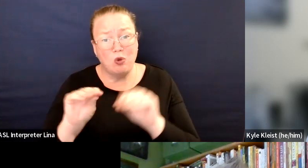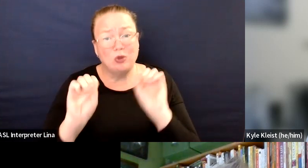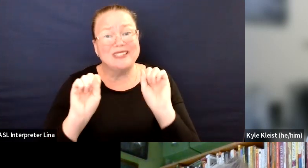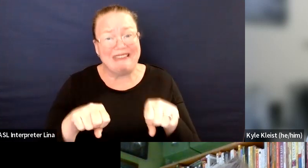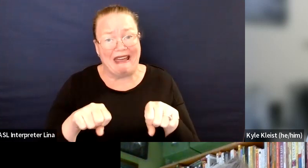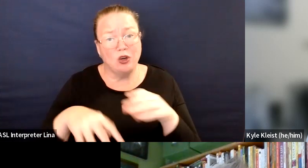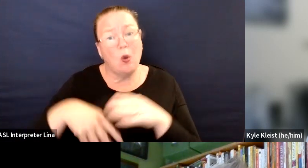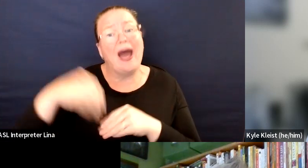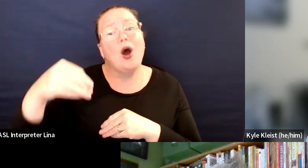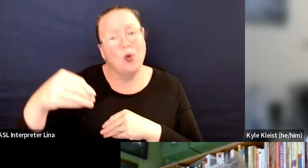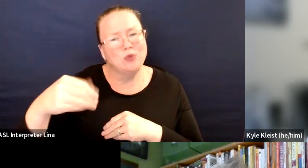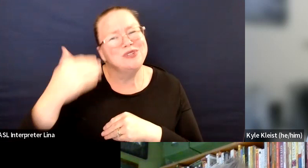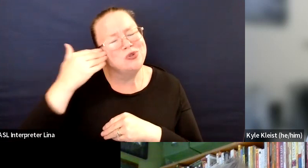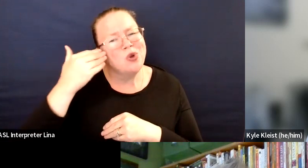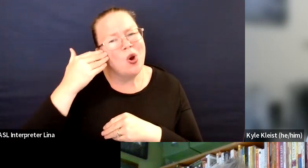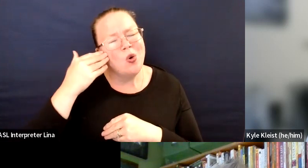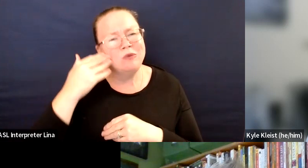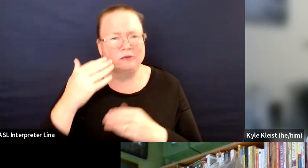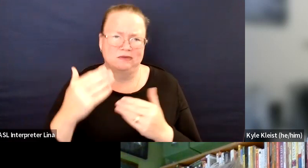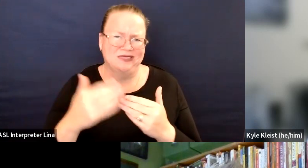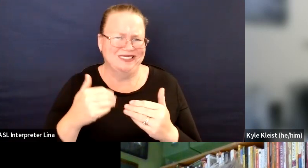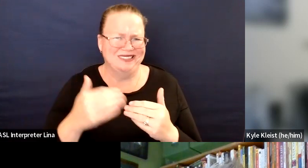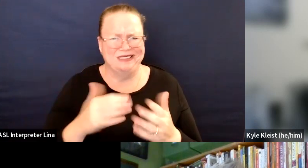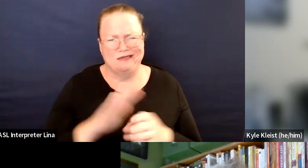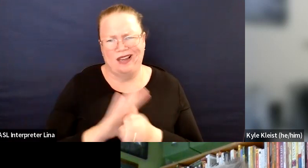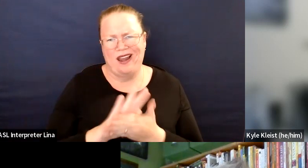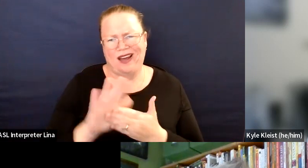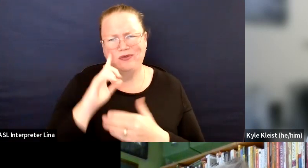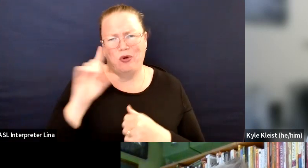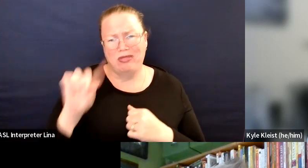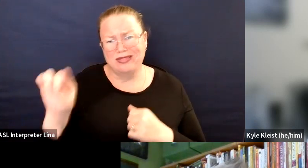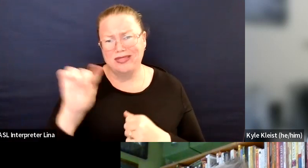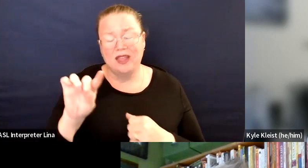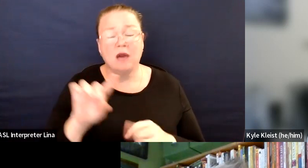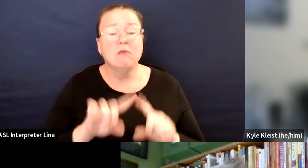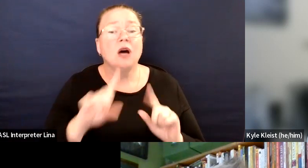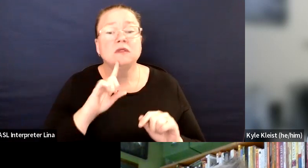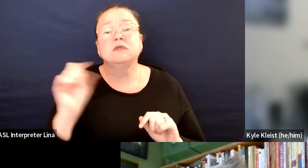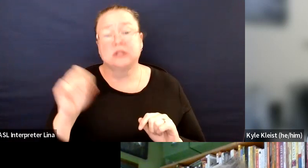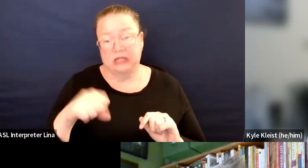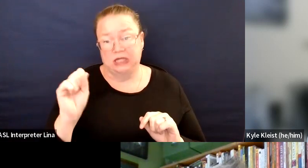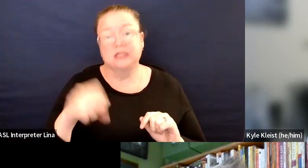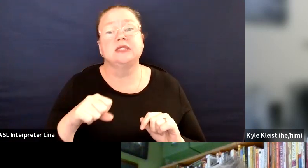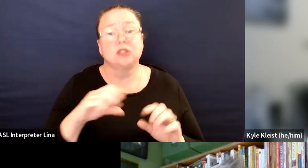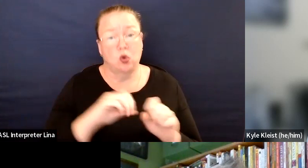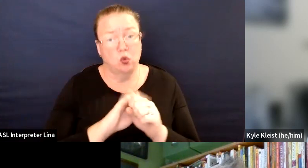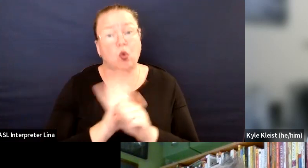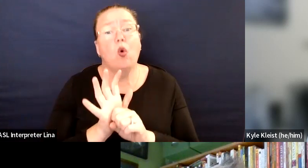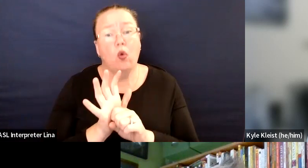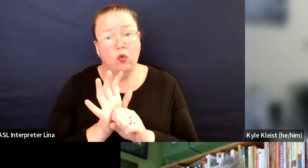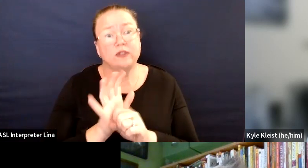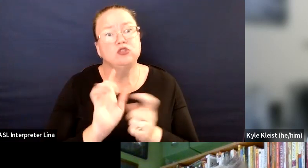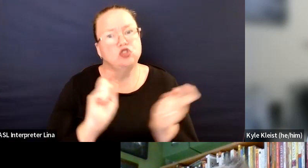to get out. It's so convenient for them. So, but definitely COVID